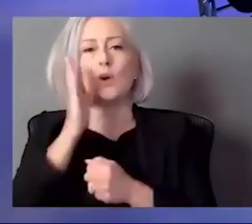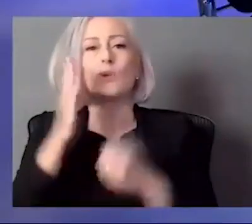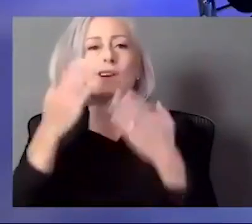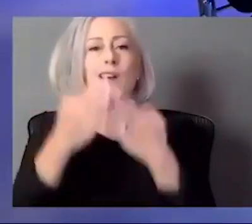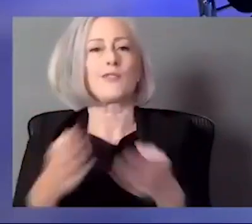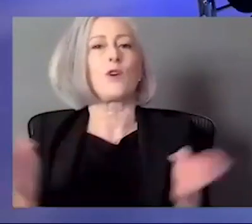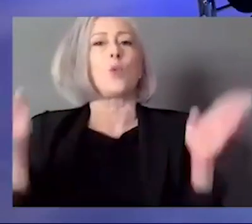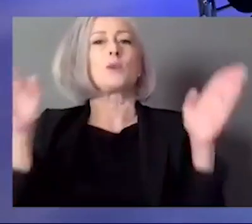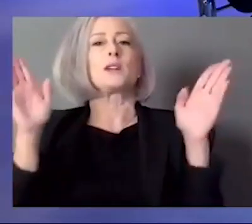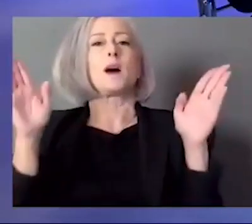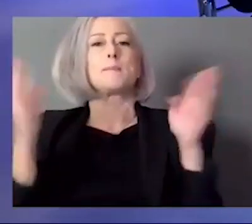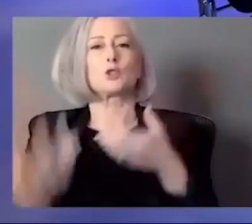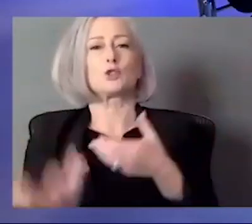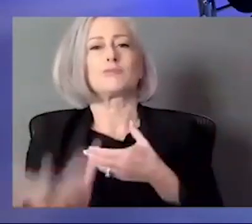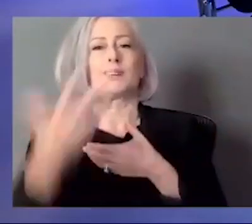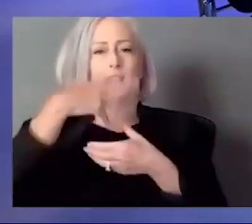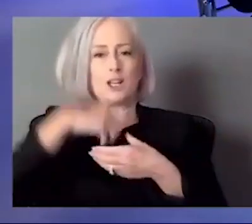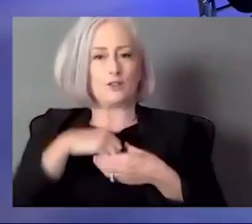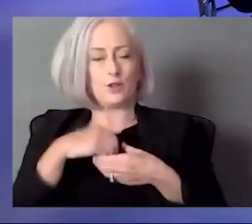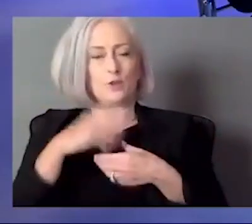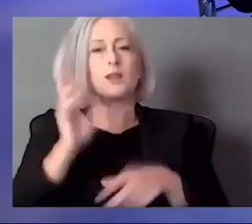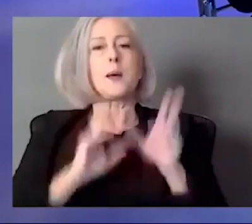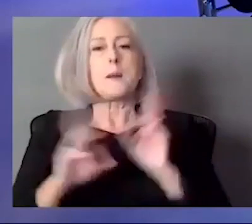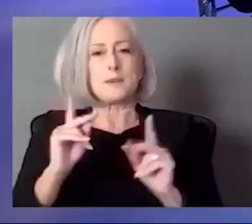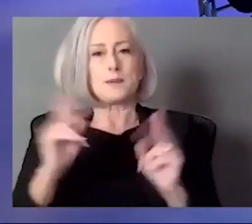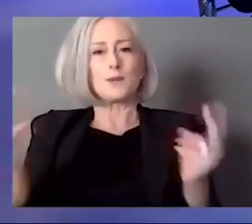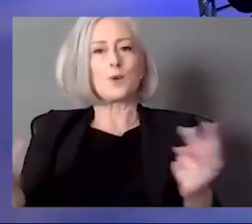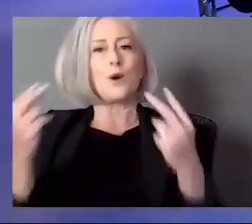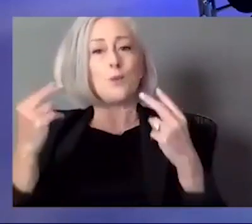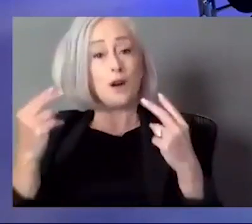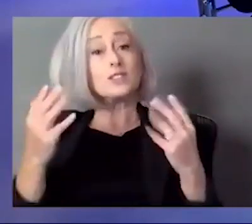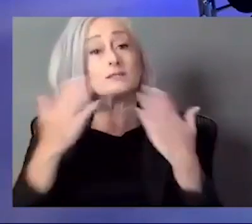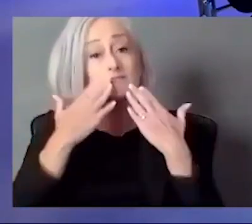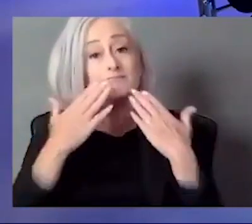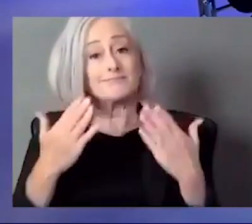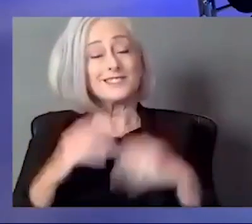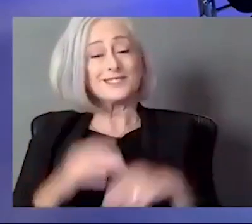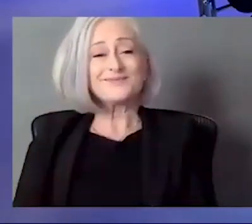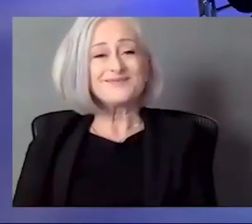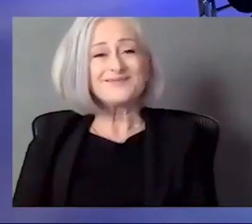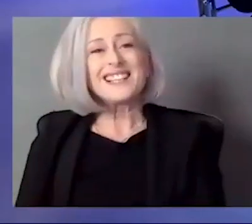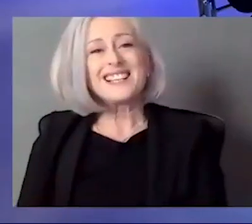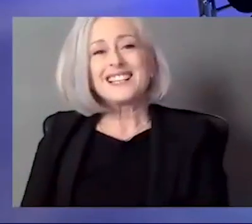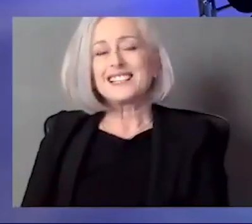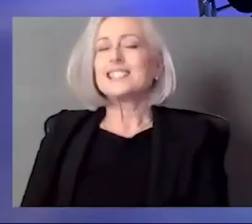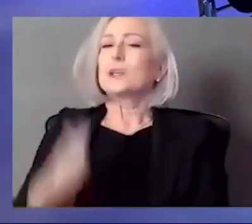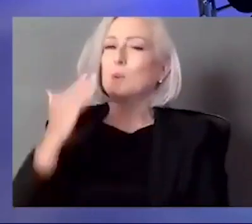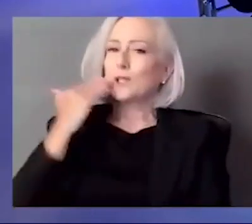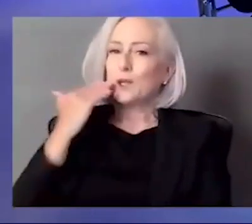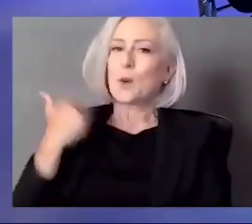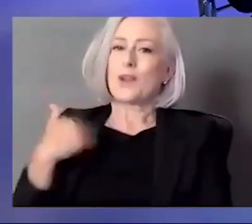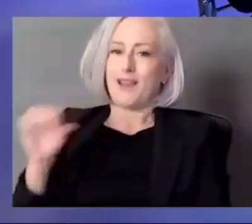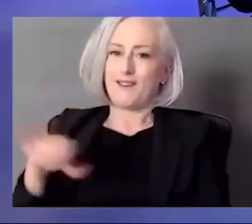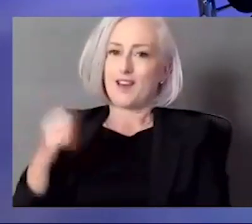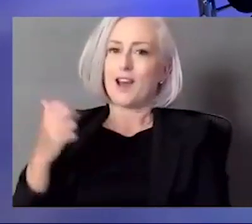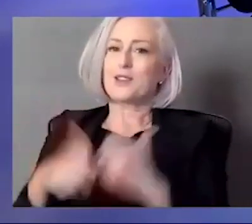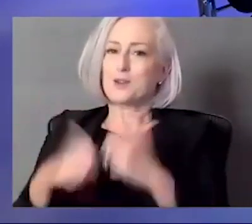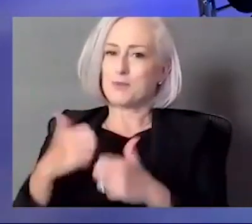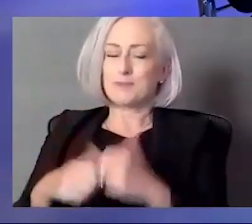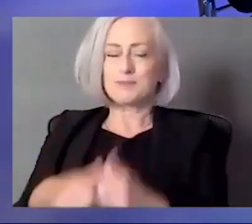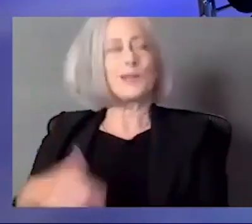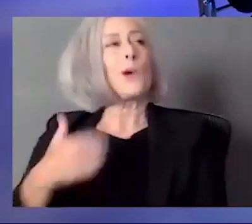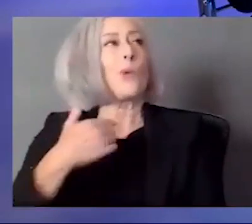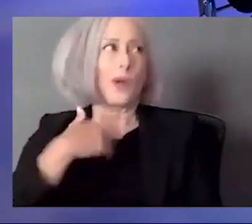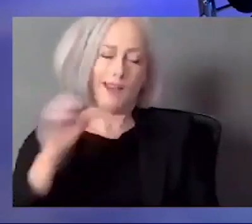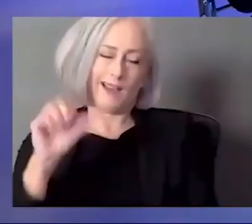engage our viewers into other things. So. Because we know there are other problems. We've seen this There are reported. other problems,